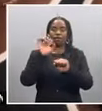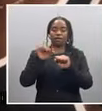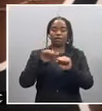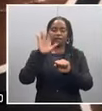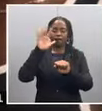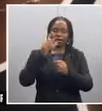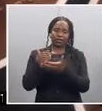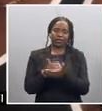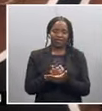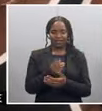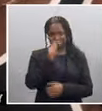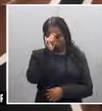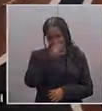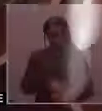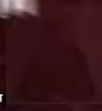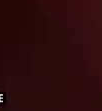I saved him.